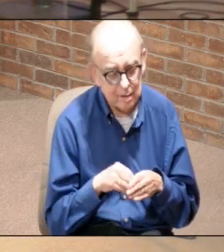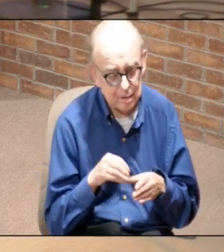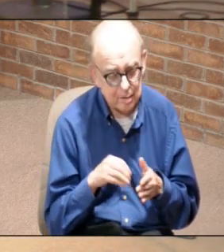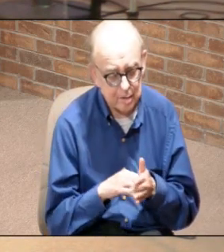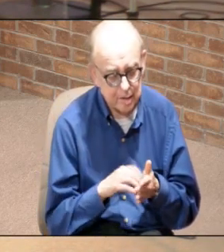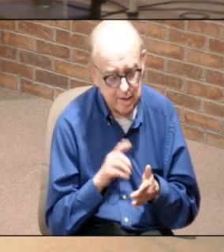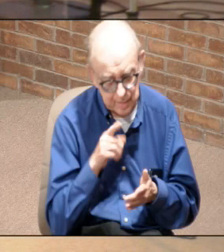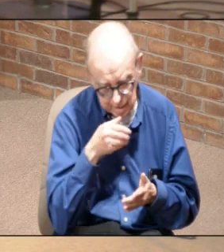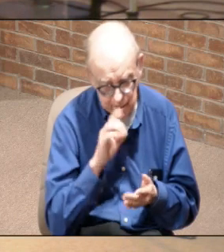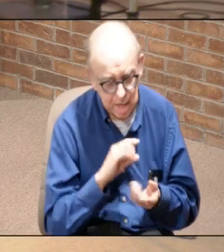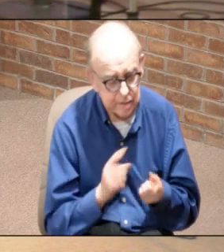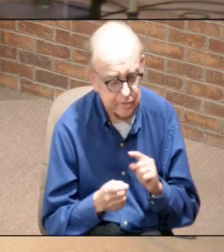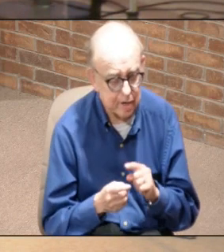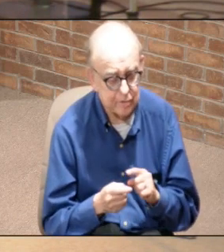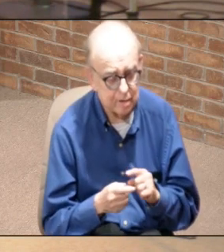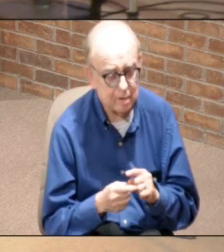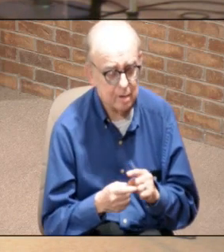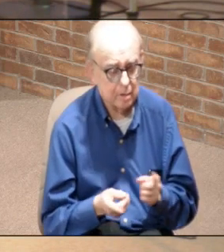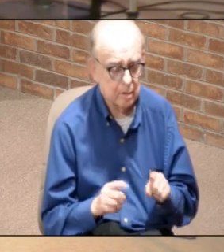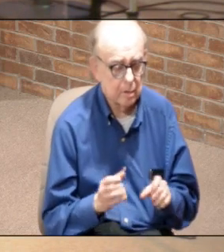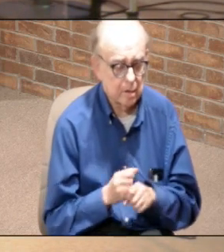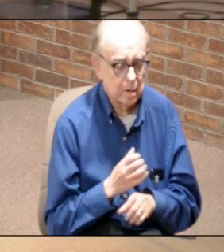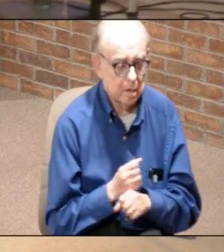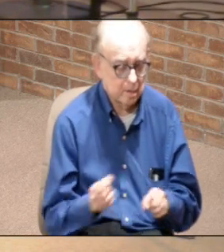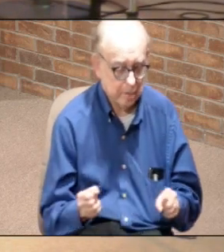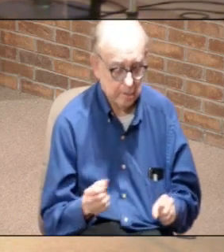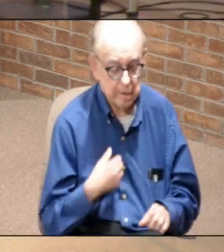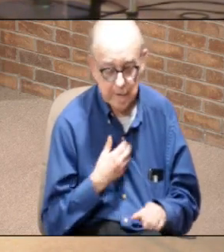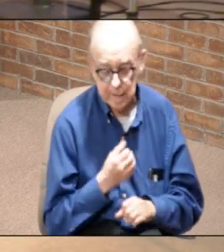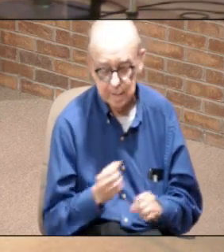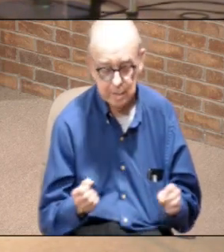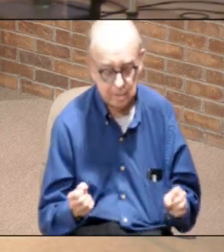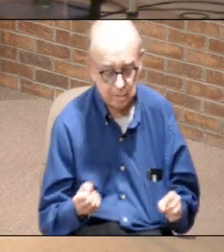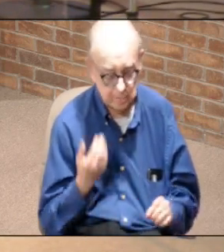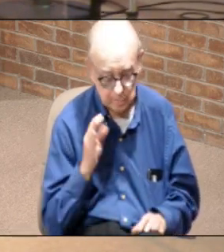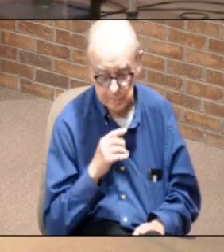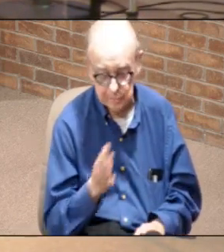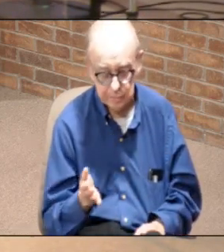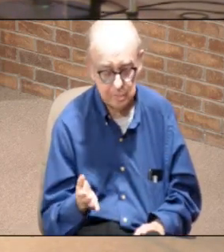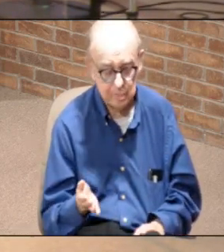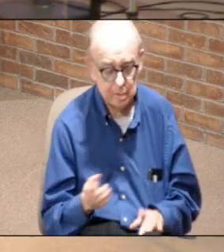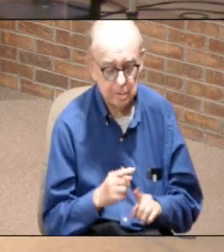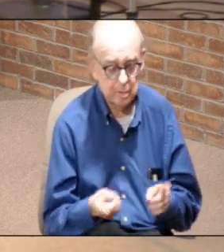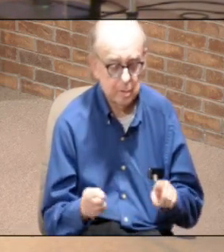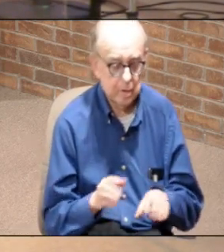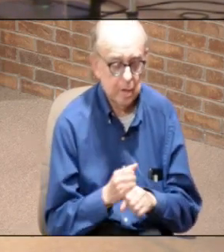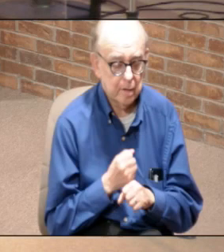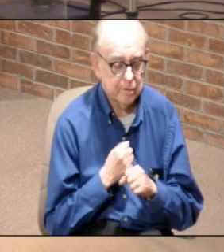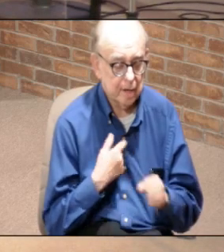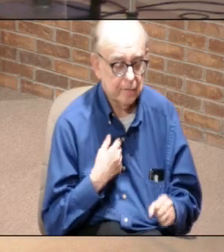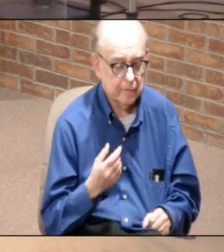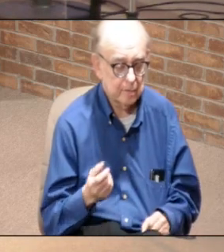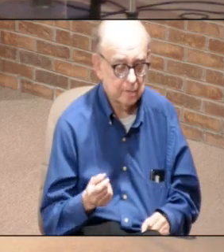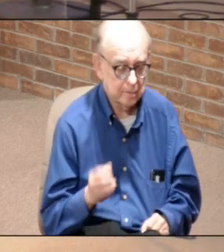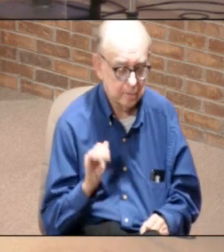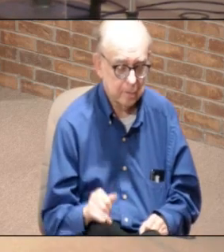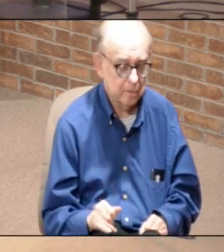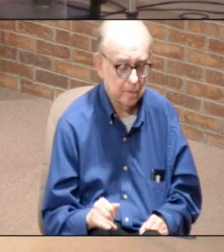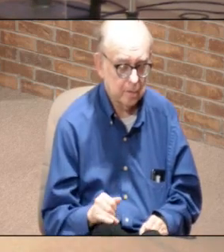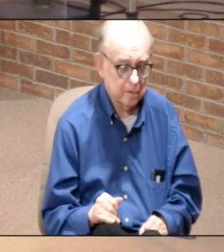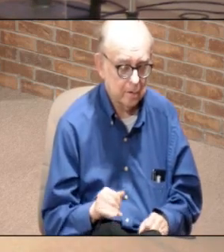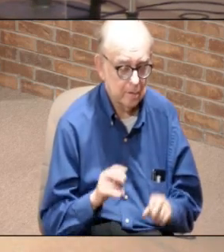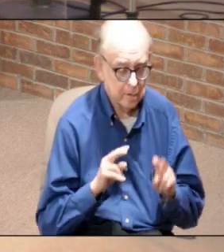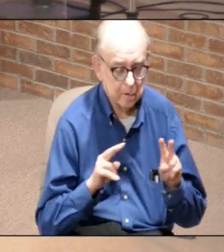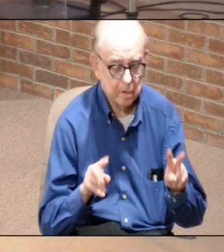that he's changing. When you got saved and I got saved, I don't know about you, but when I got saved, I still